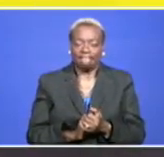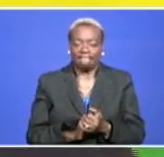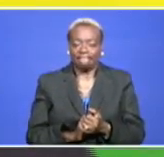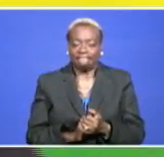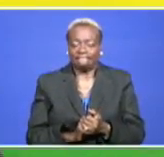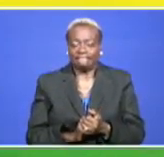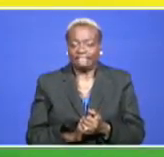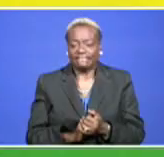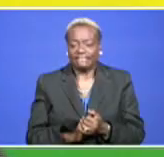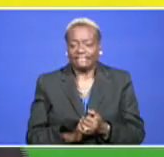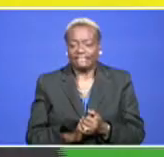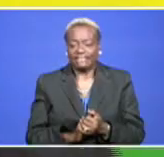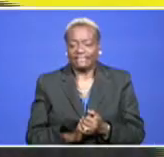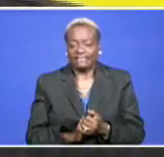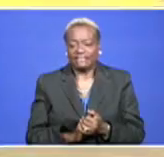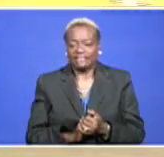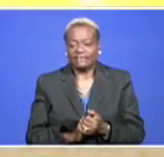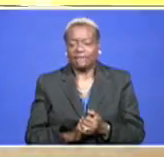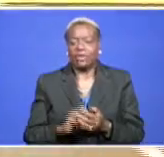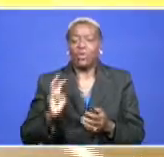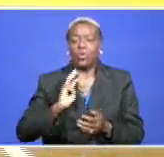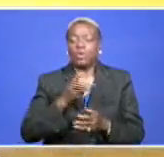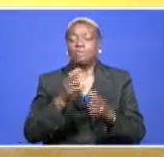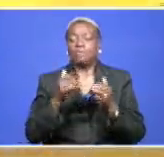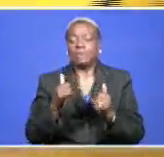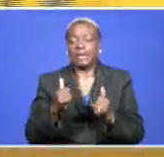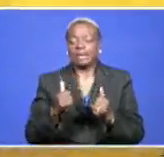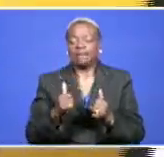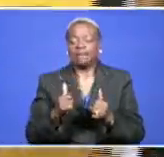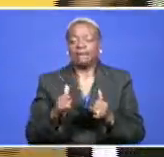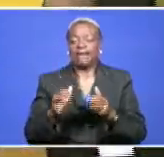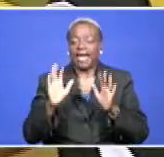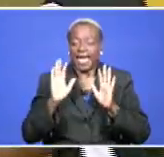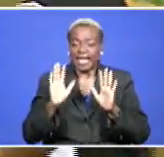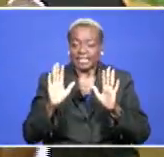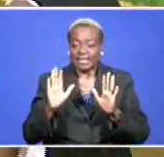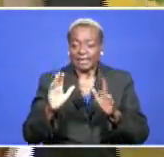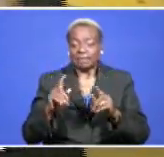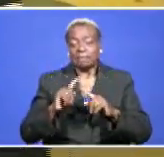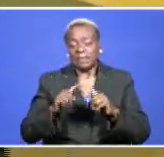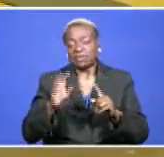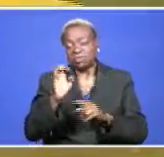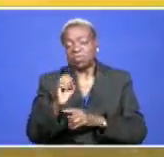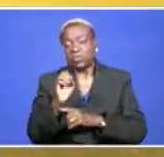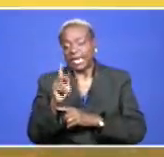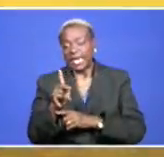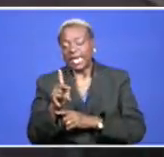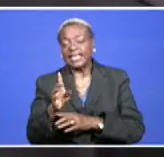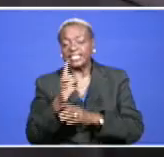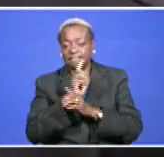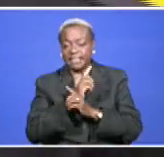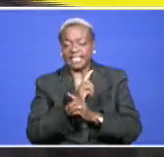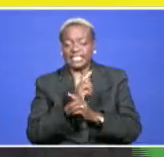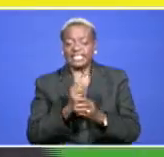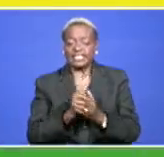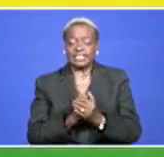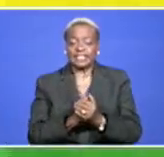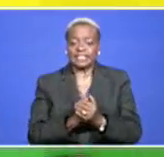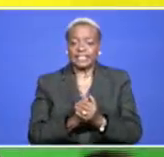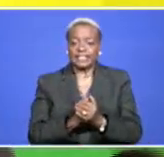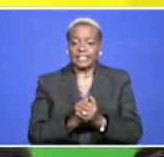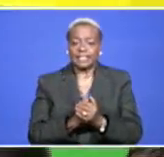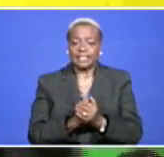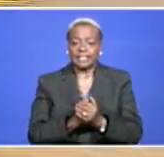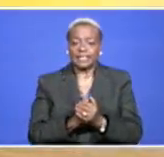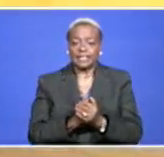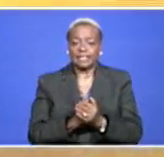some alright defense. We didn't play excellent defense like I would want us to play, but we played some alright defense. I mean, we executed on when we